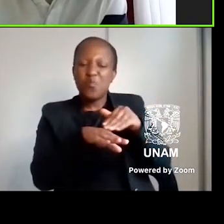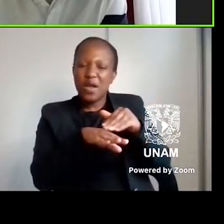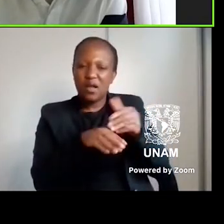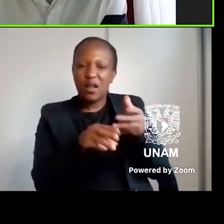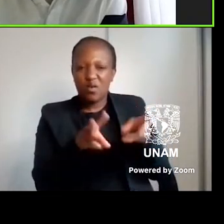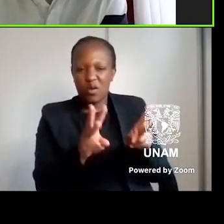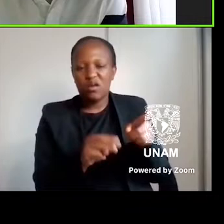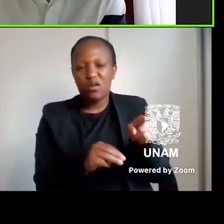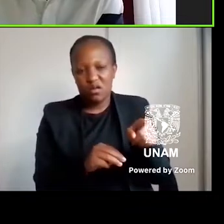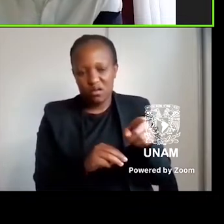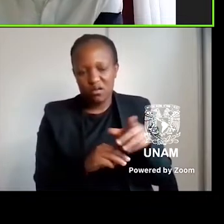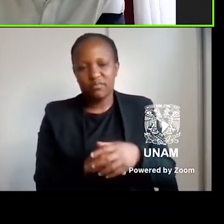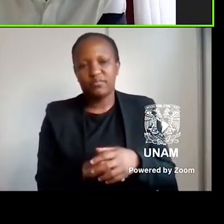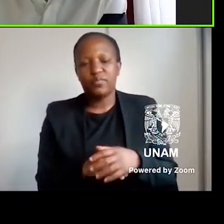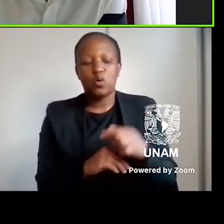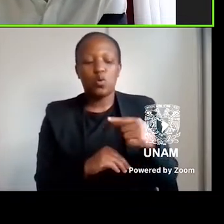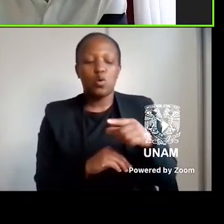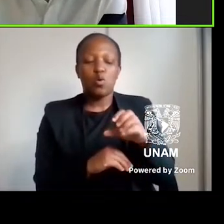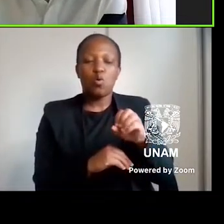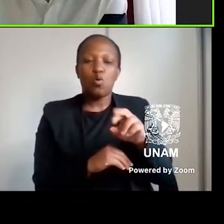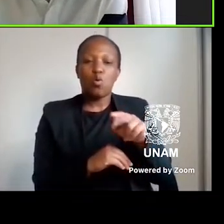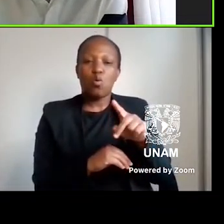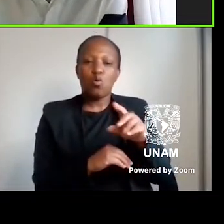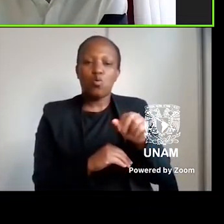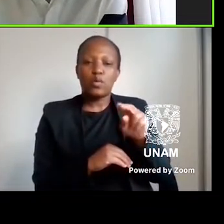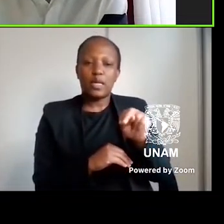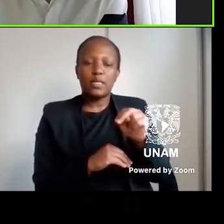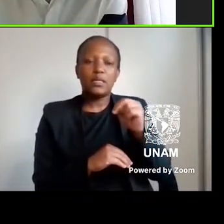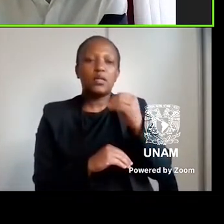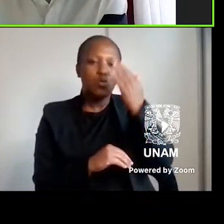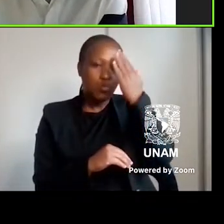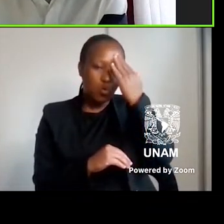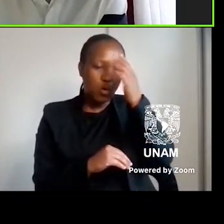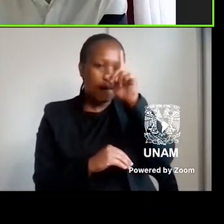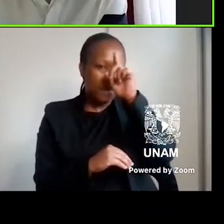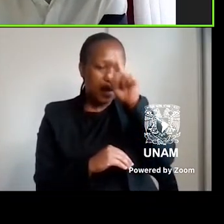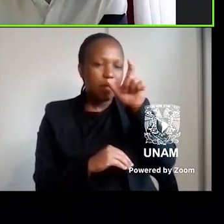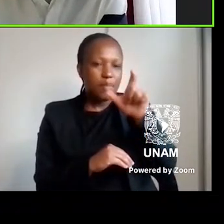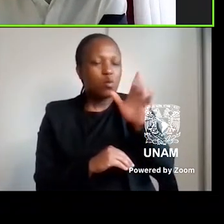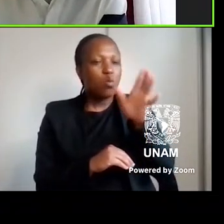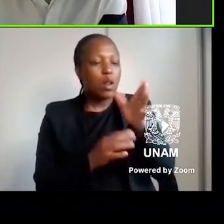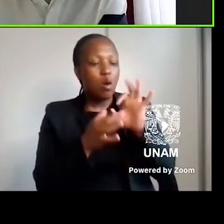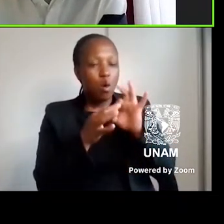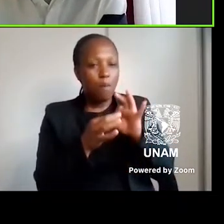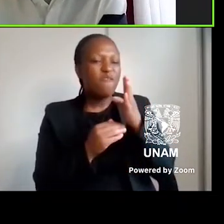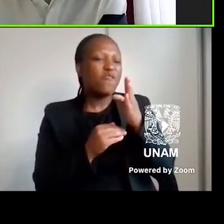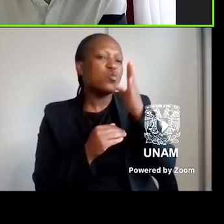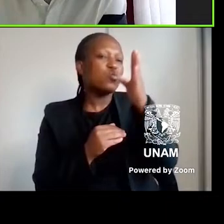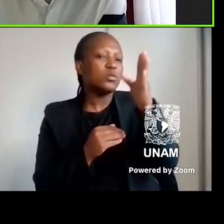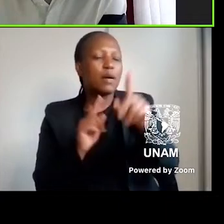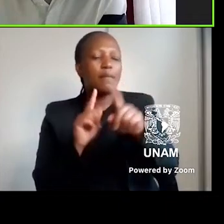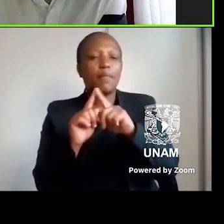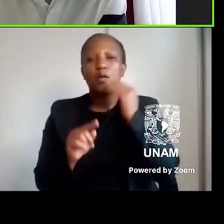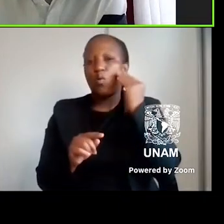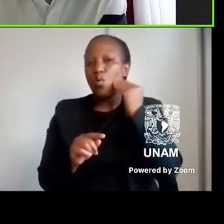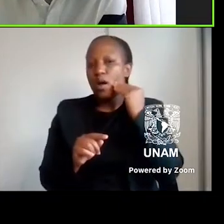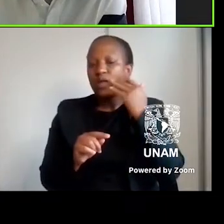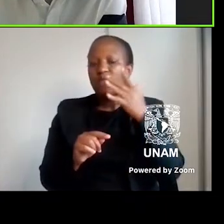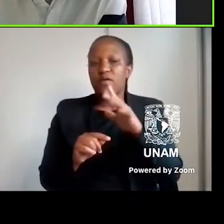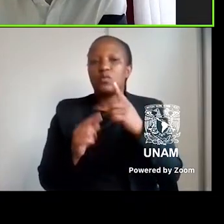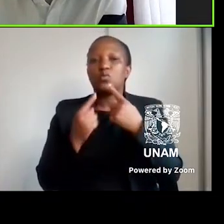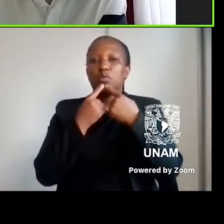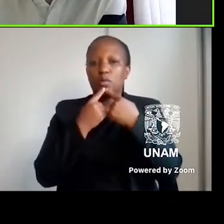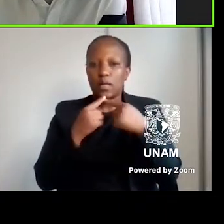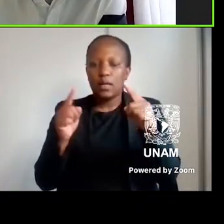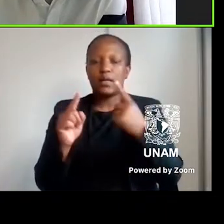Gordemur writes that, The Black knows he will be at home at last in the future. The White, who has declared himself or herself